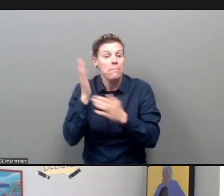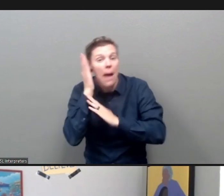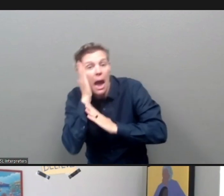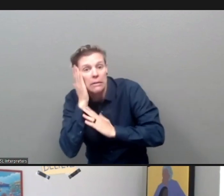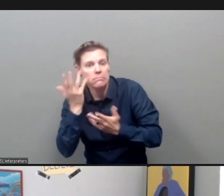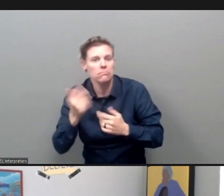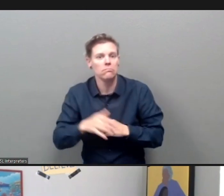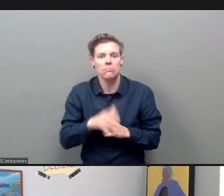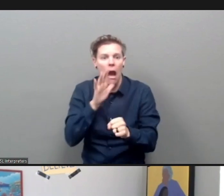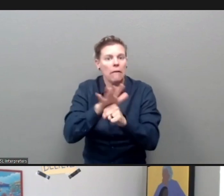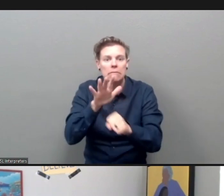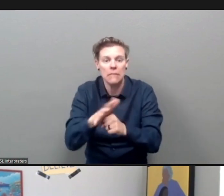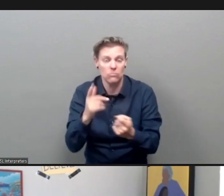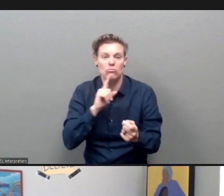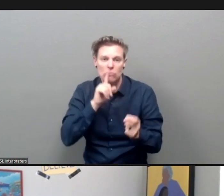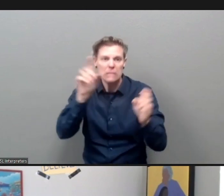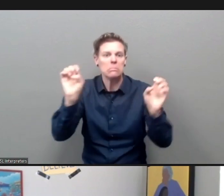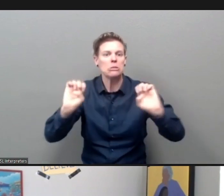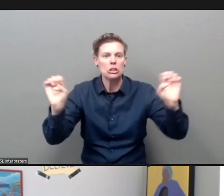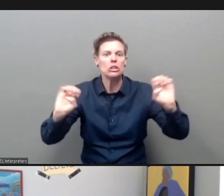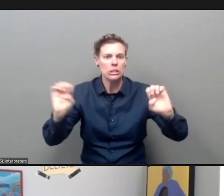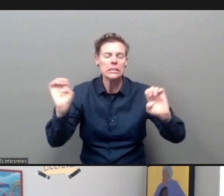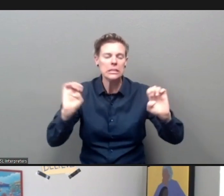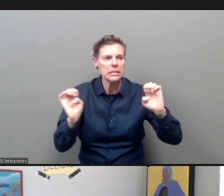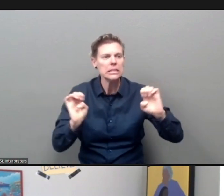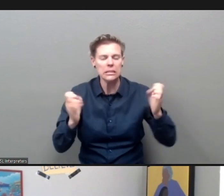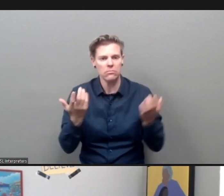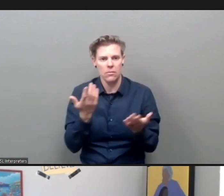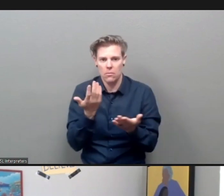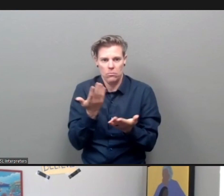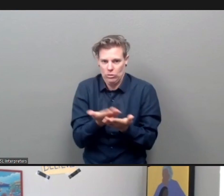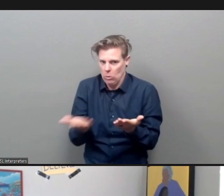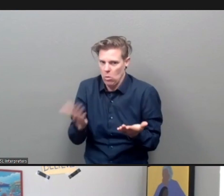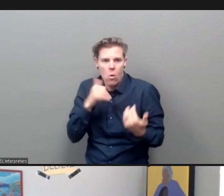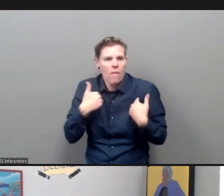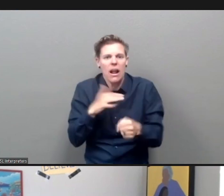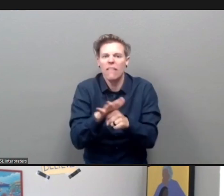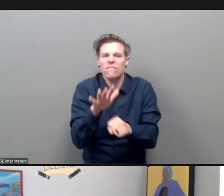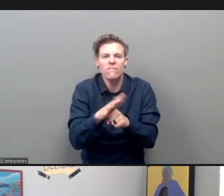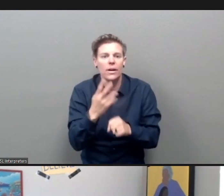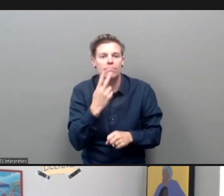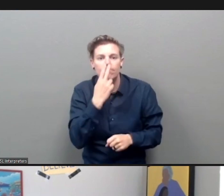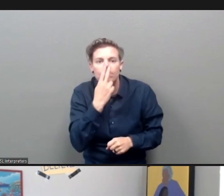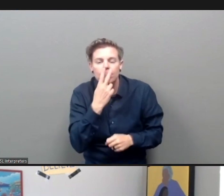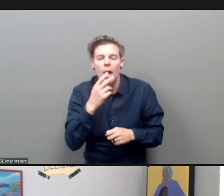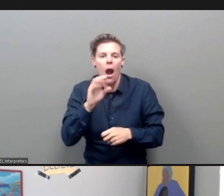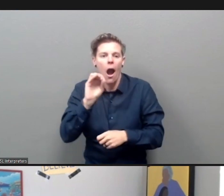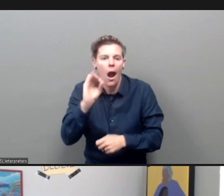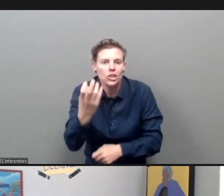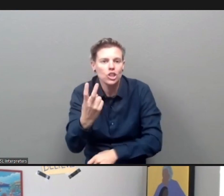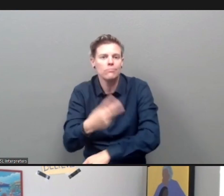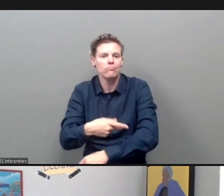emergency services for everybody coming in like they usually would, plus that safety valve that